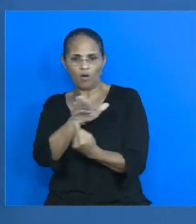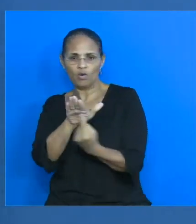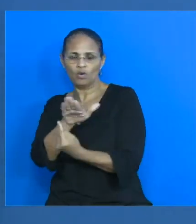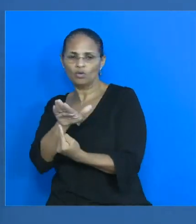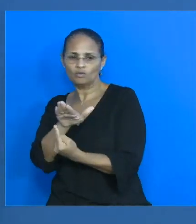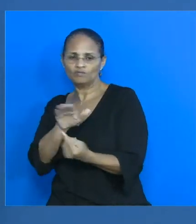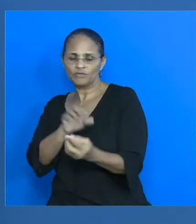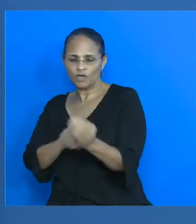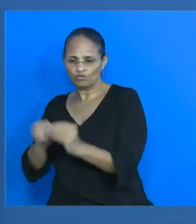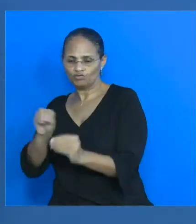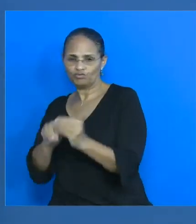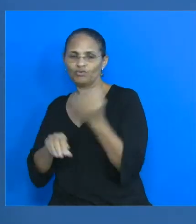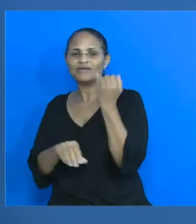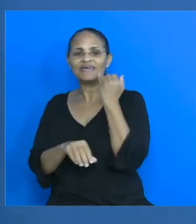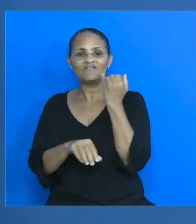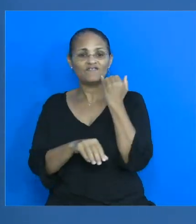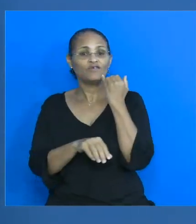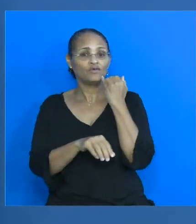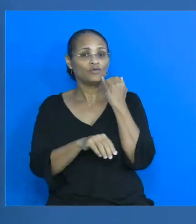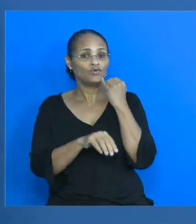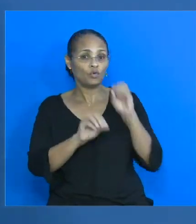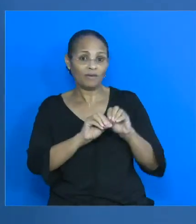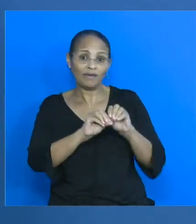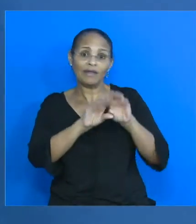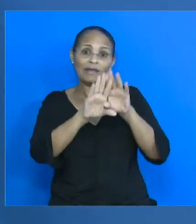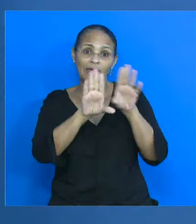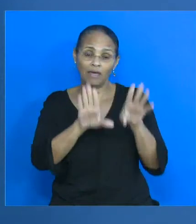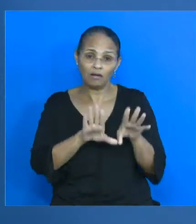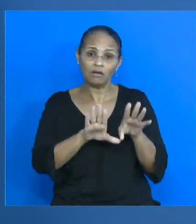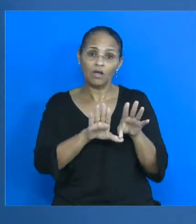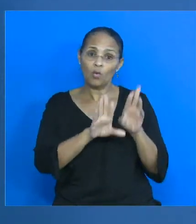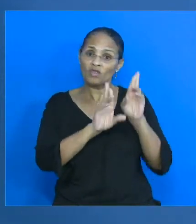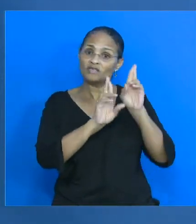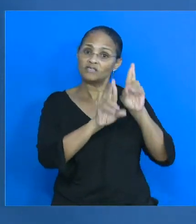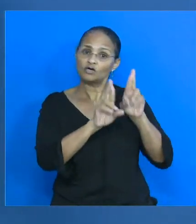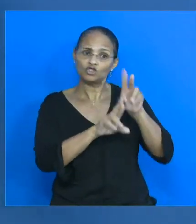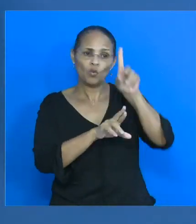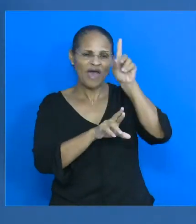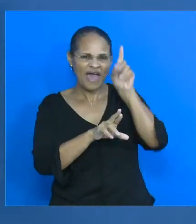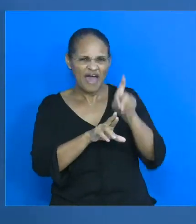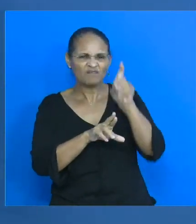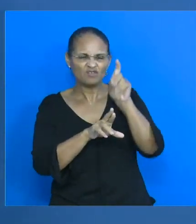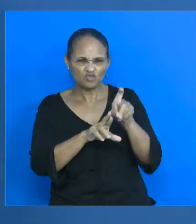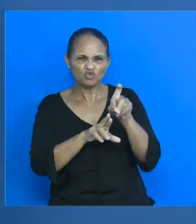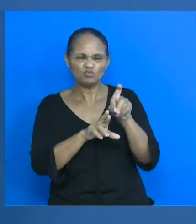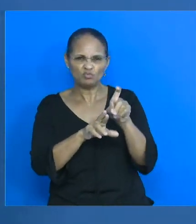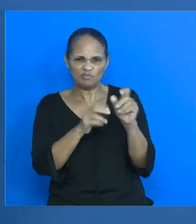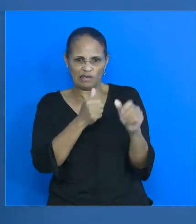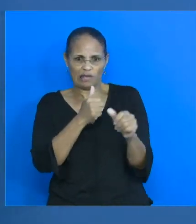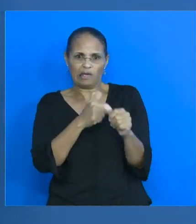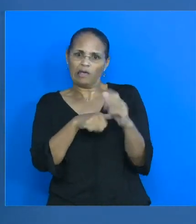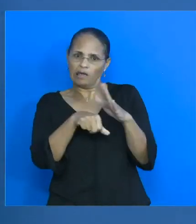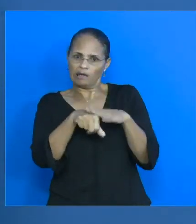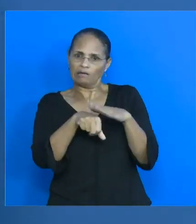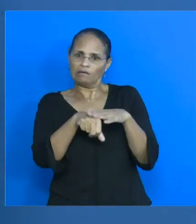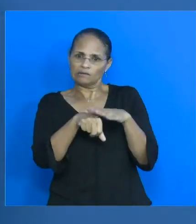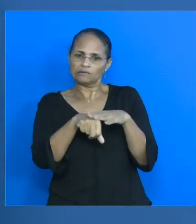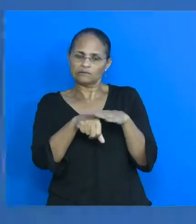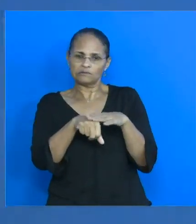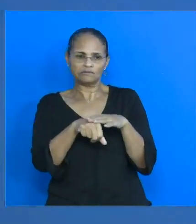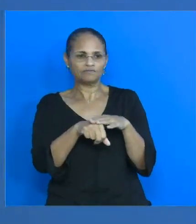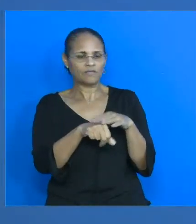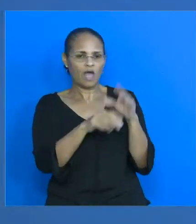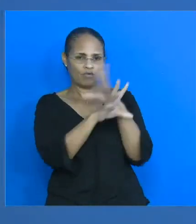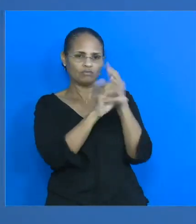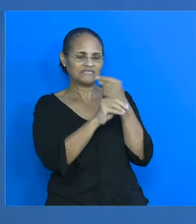until such time as you have been cleared with respect to all your test results, then you have to exercise extreme caution. And it's important